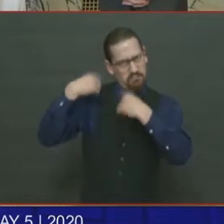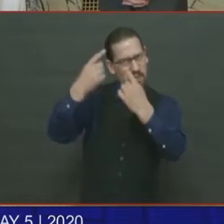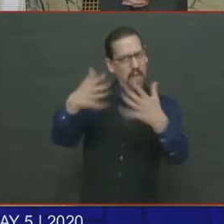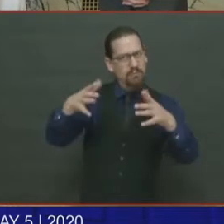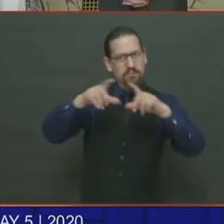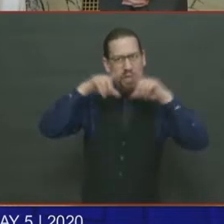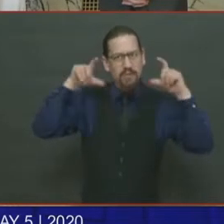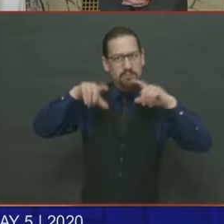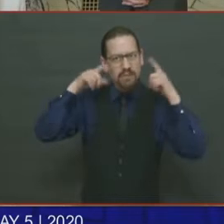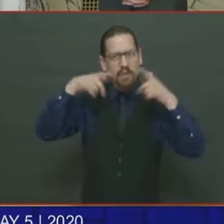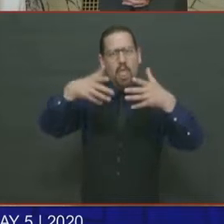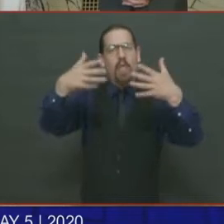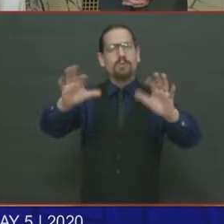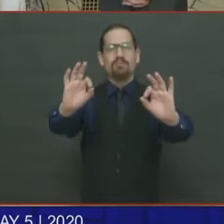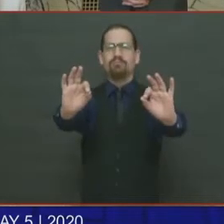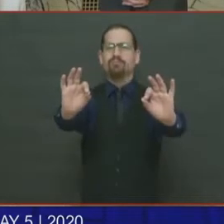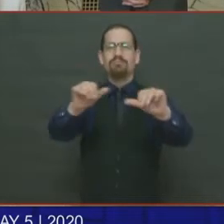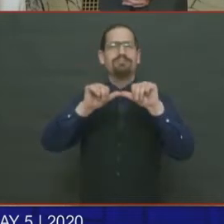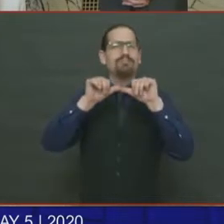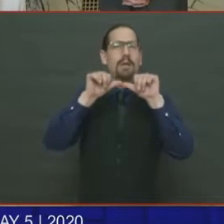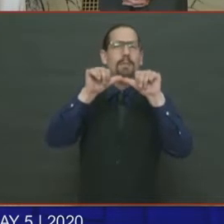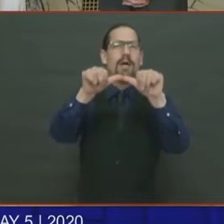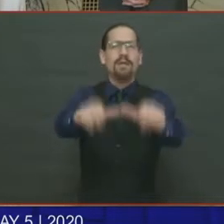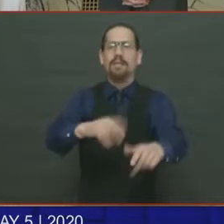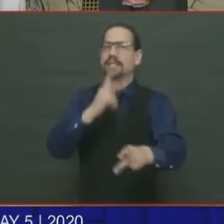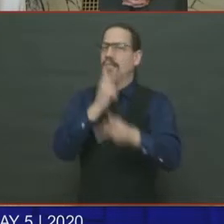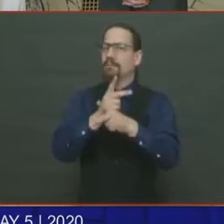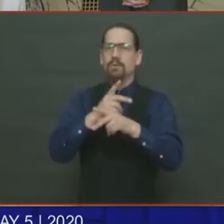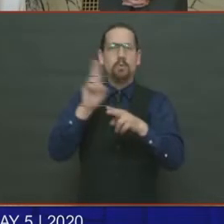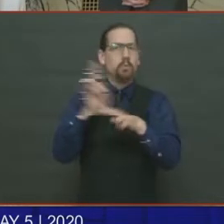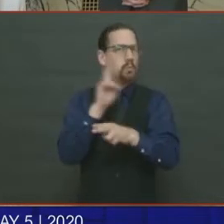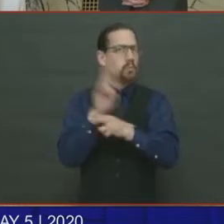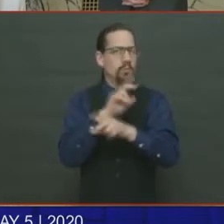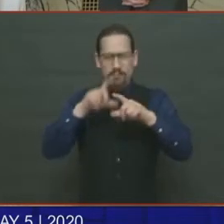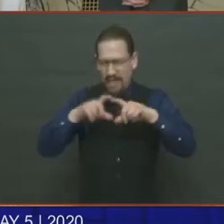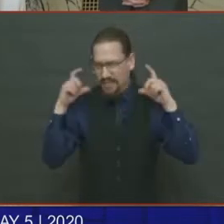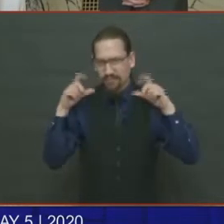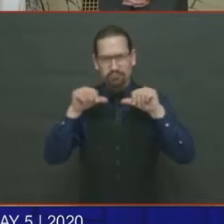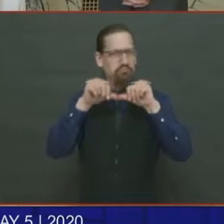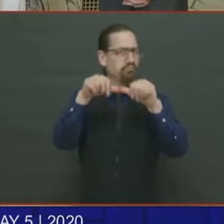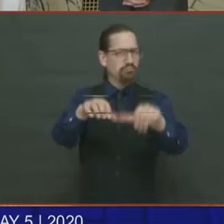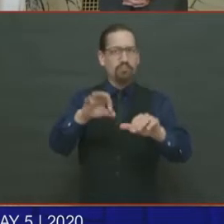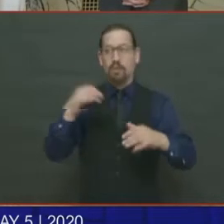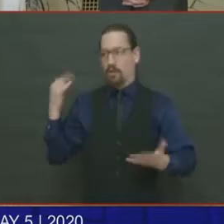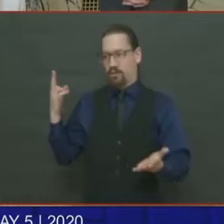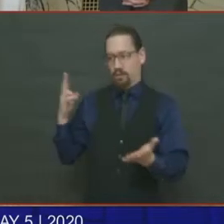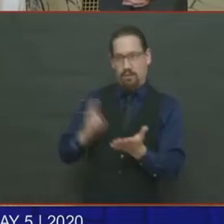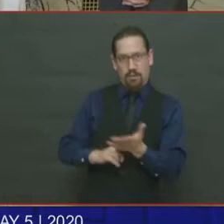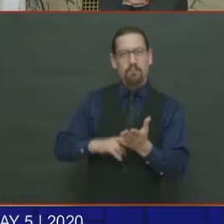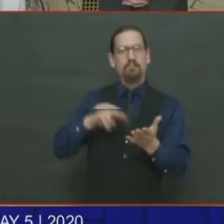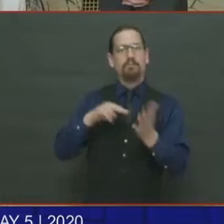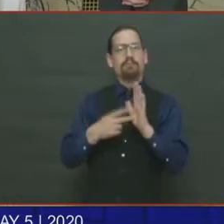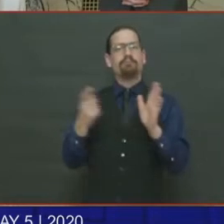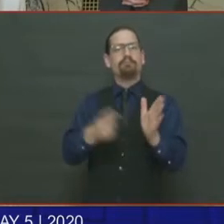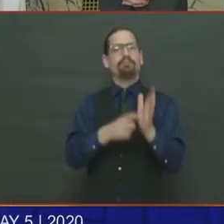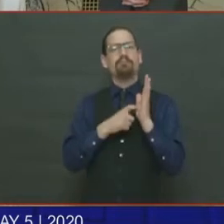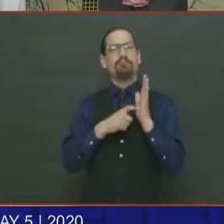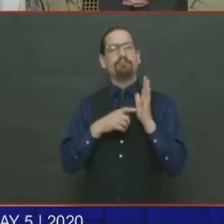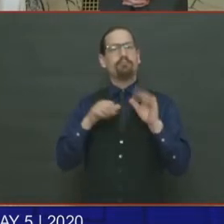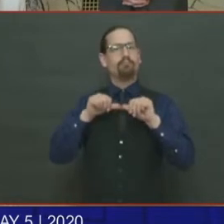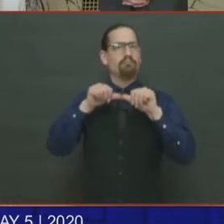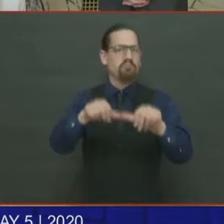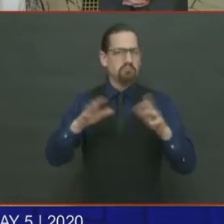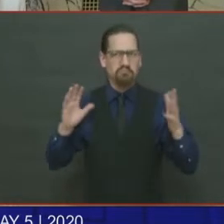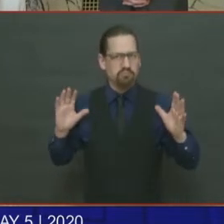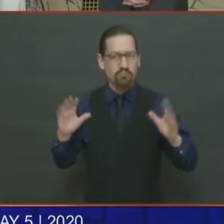we look forward towards our steps slowly reopening the economy. I do want to make one last point